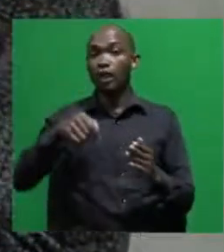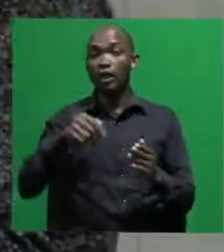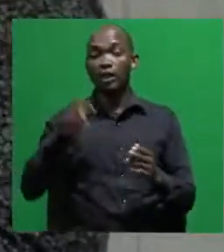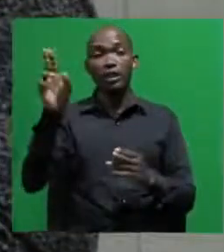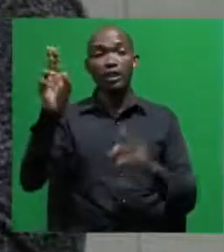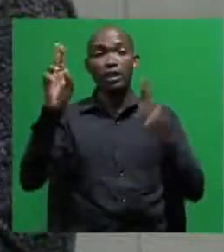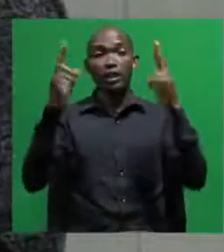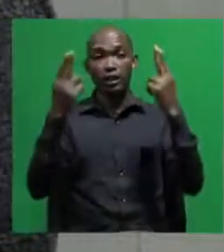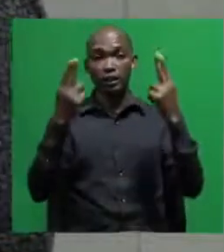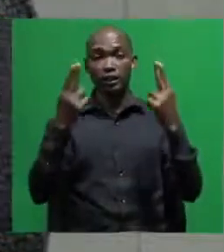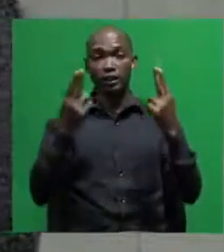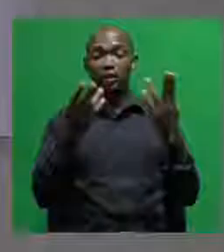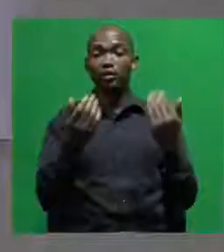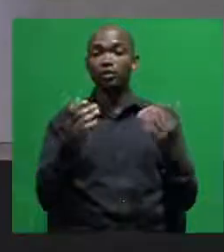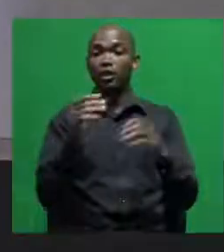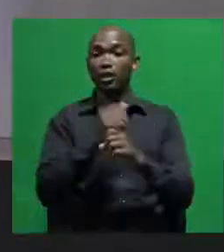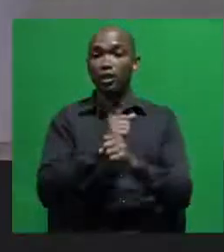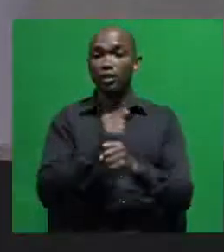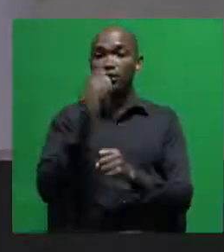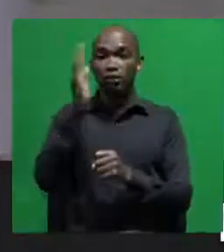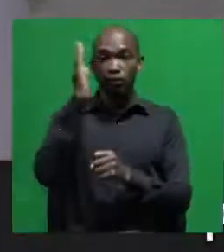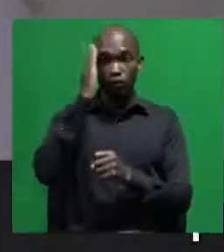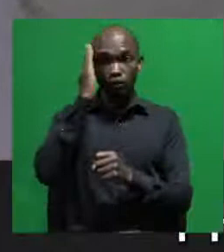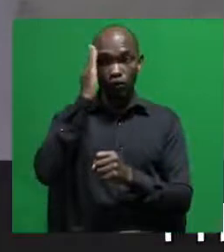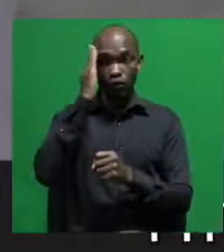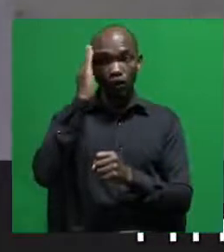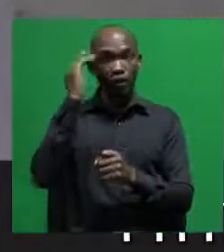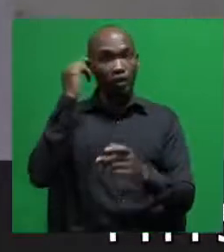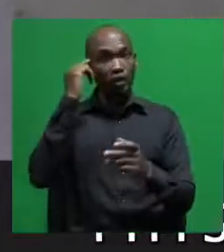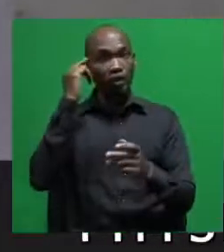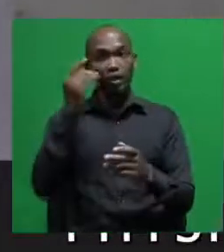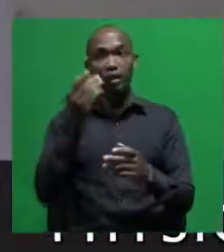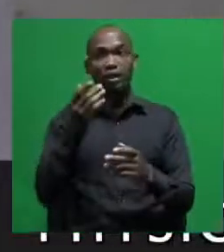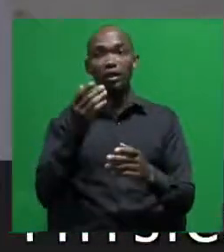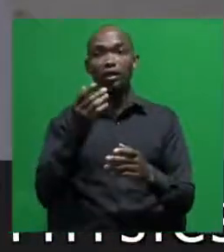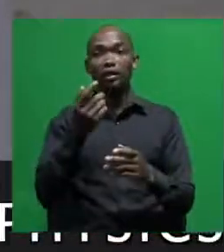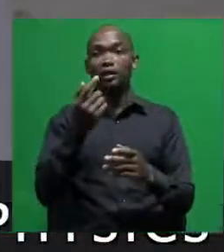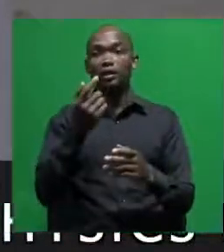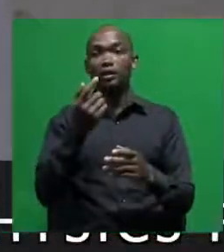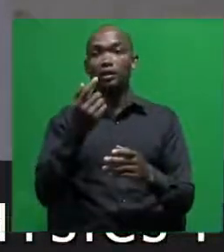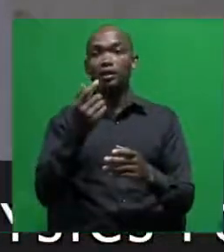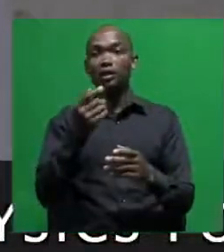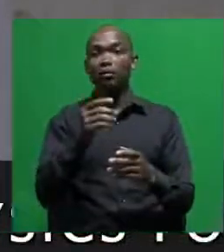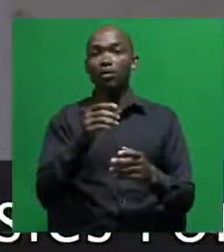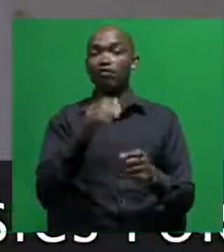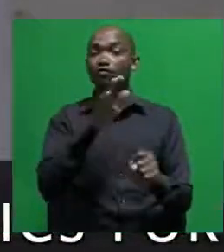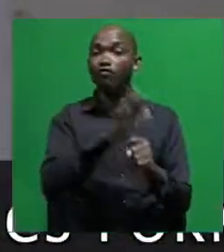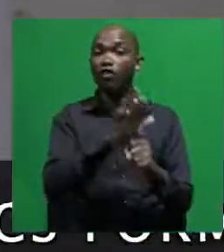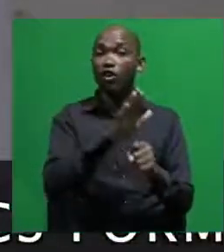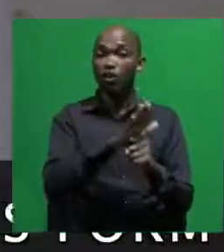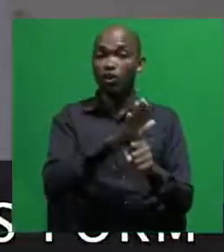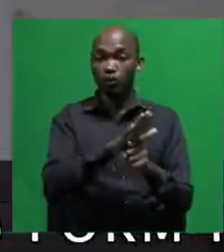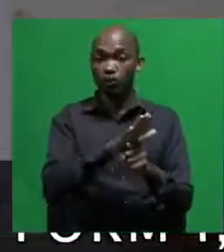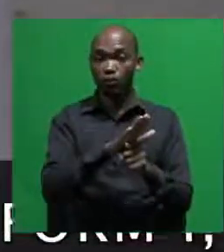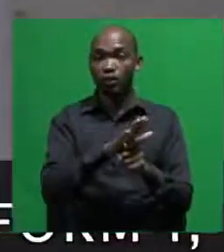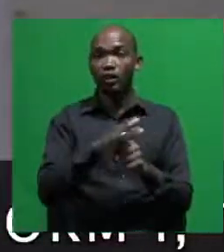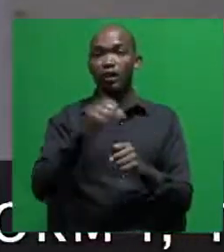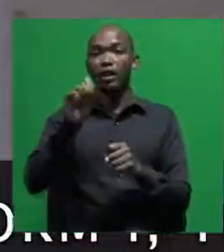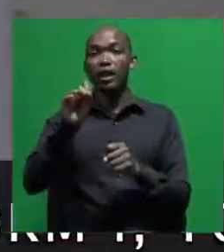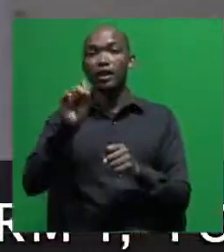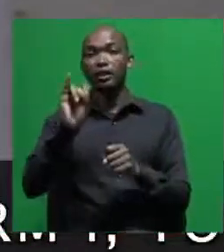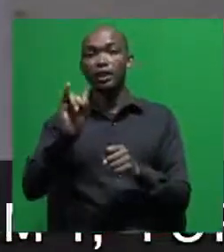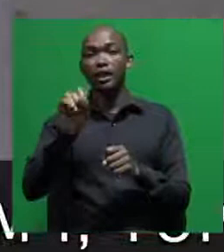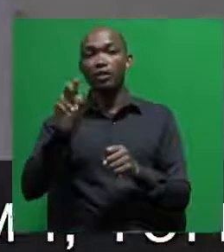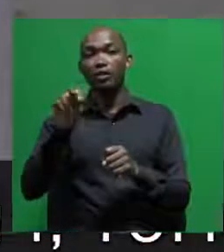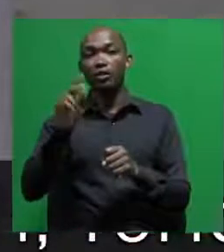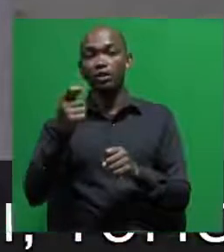lesson, we will define the term volume and its as a unit. And secondly, we have